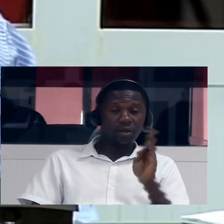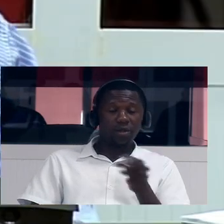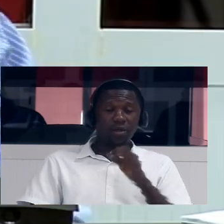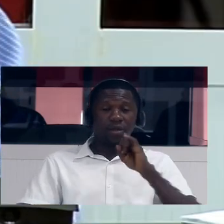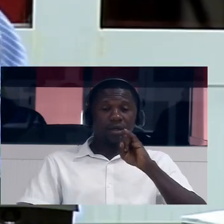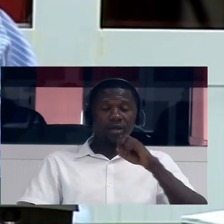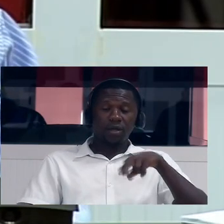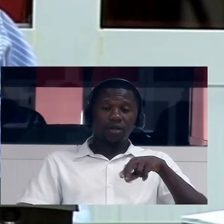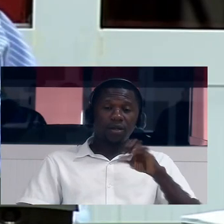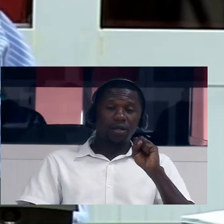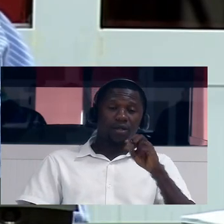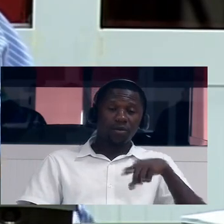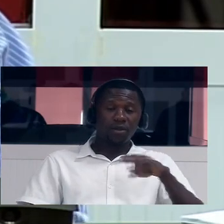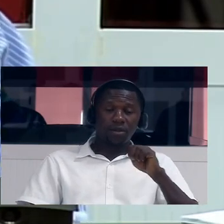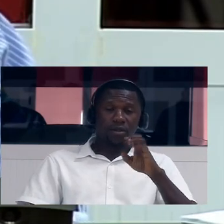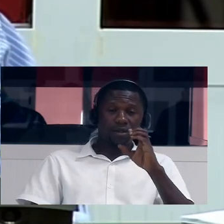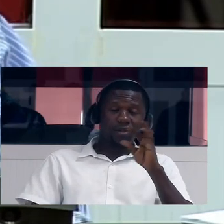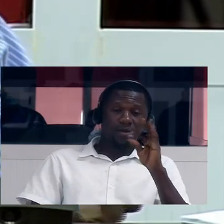will go over. But then